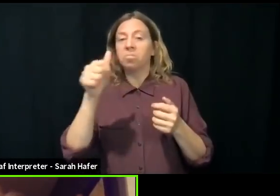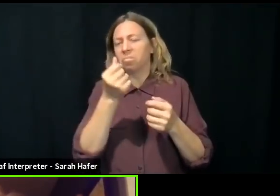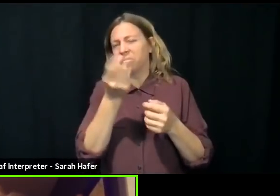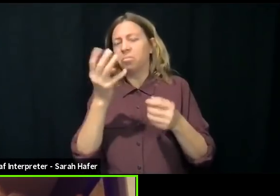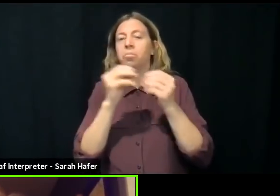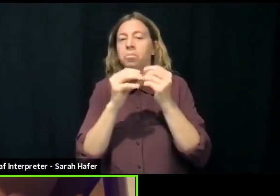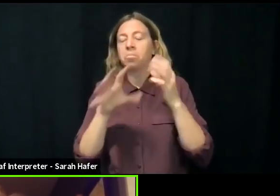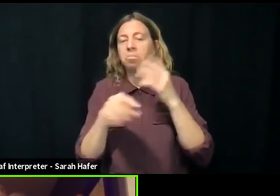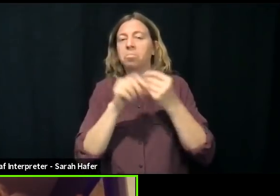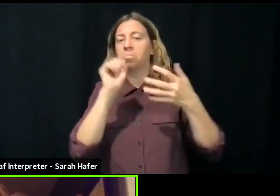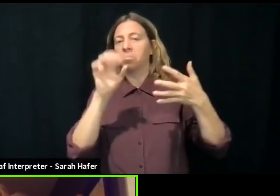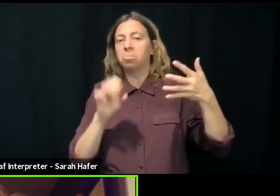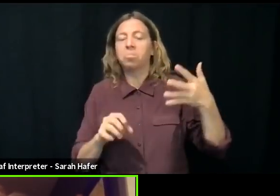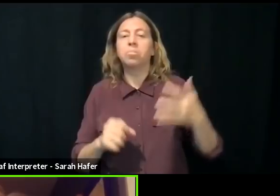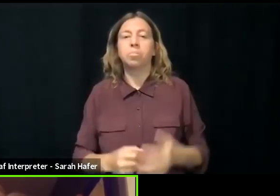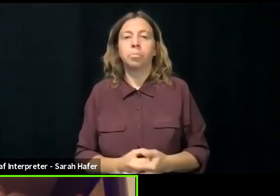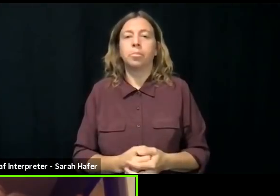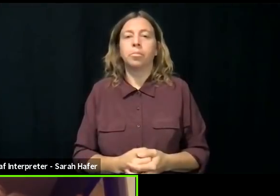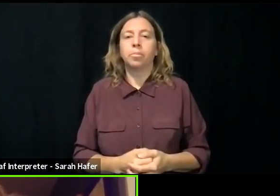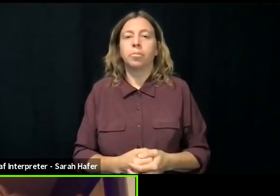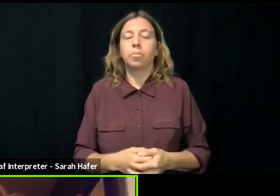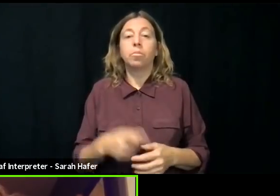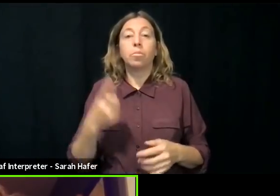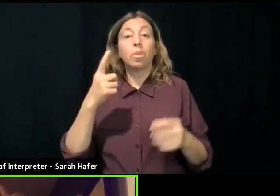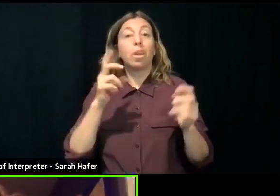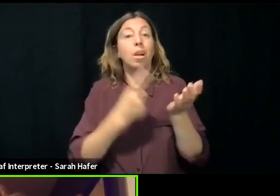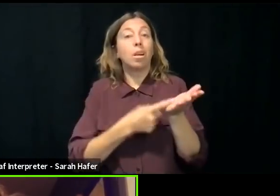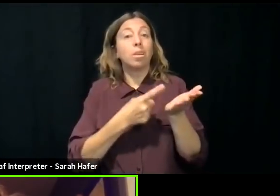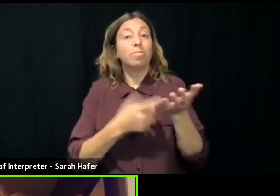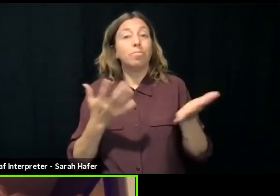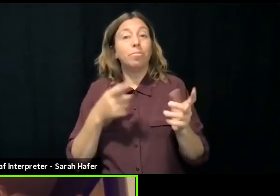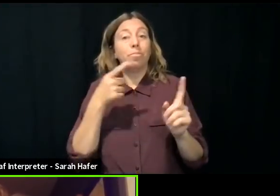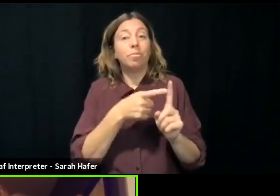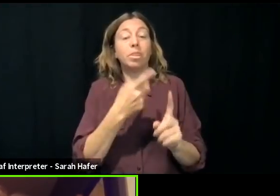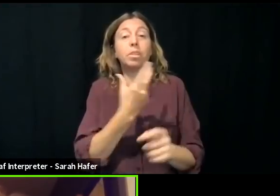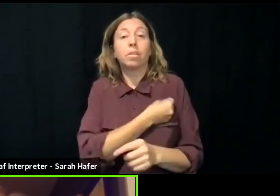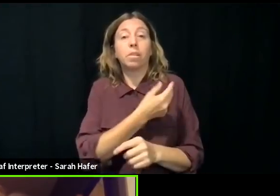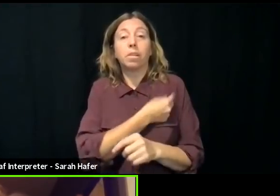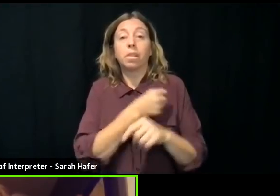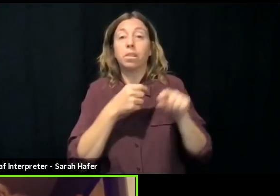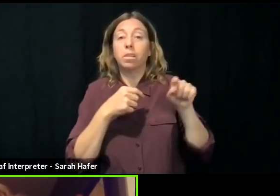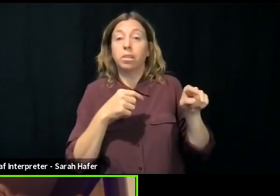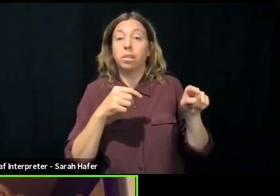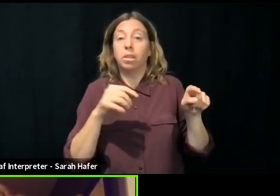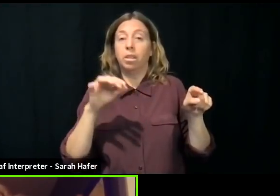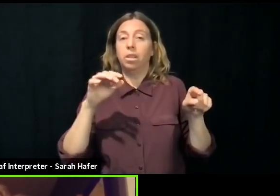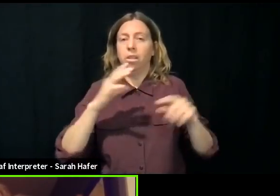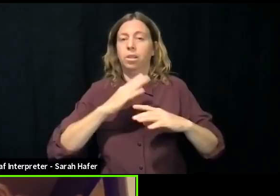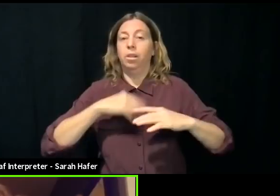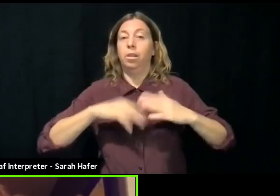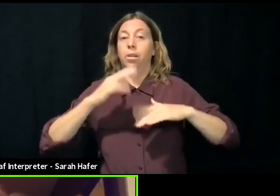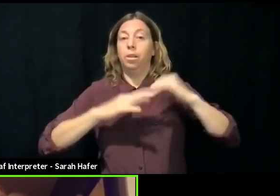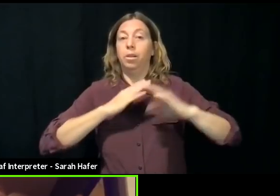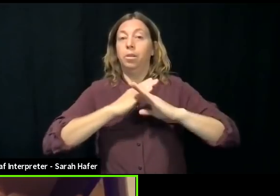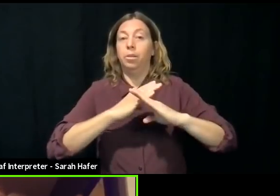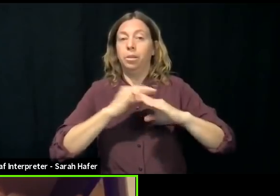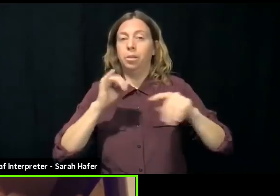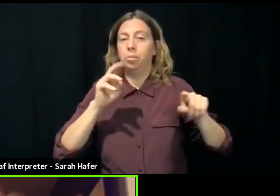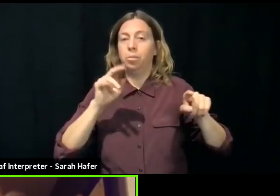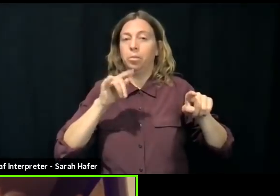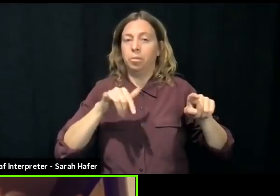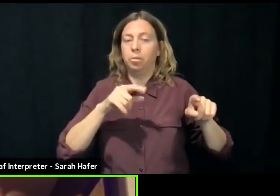them is the issue of vaccine-induced immunity versus natural immunity. If you've had COVID and recovered, you may not have the